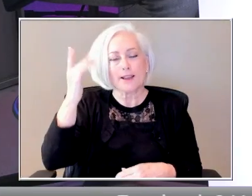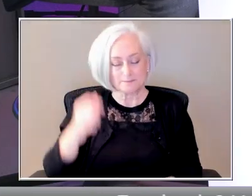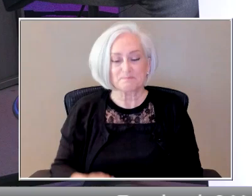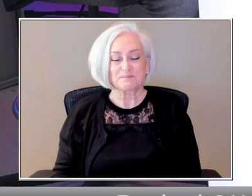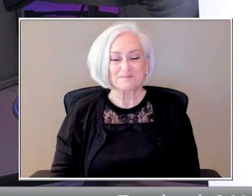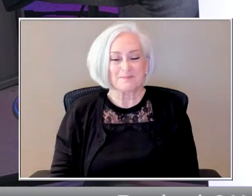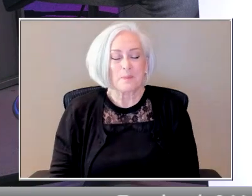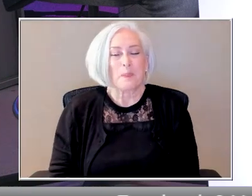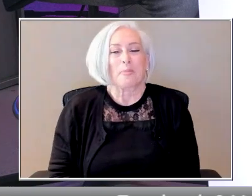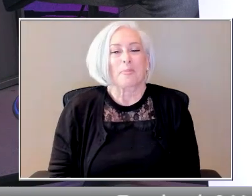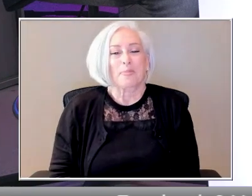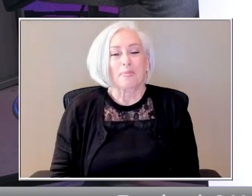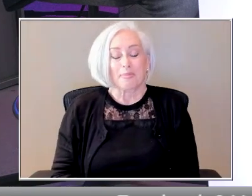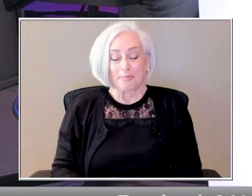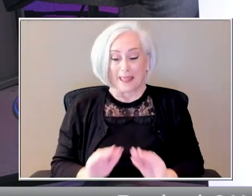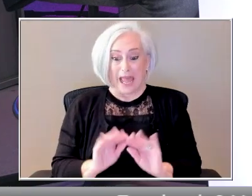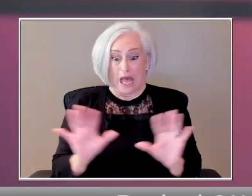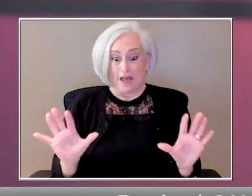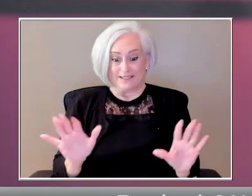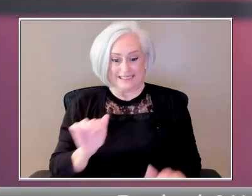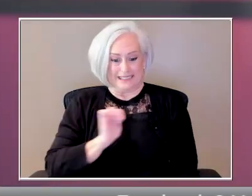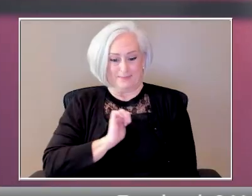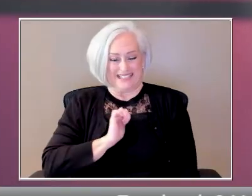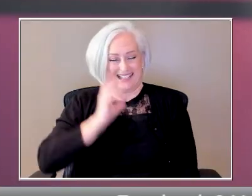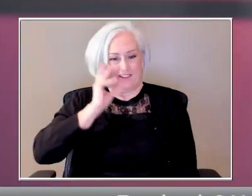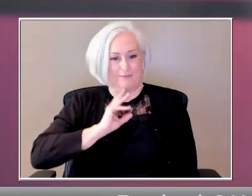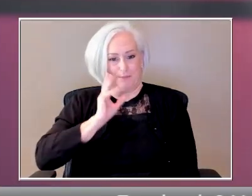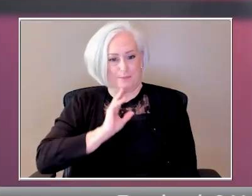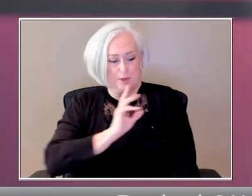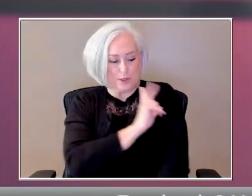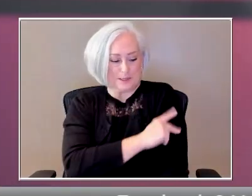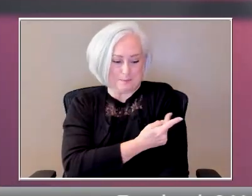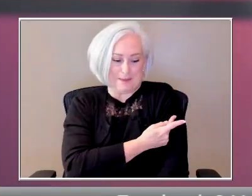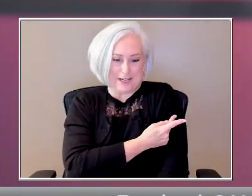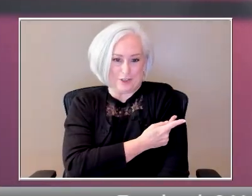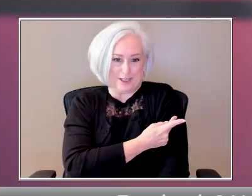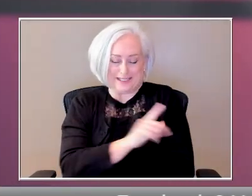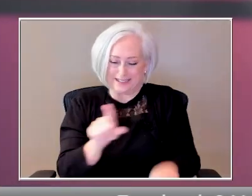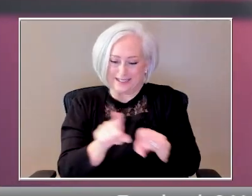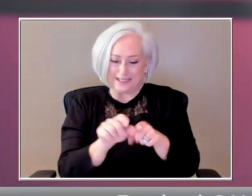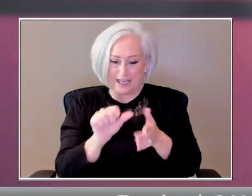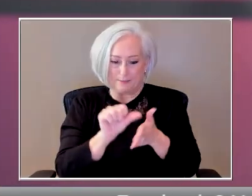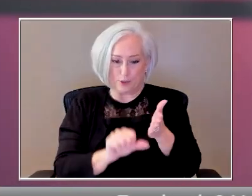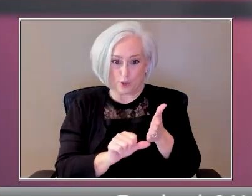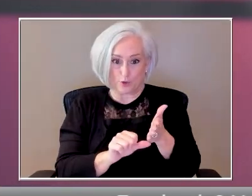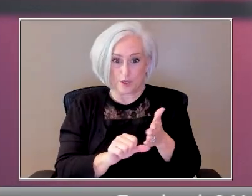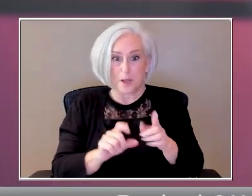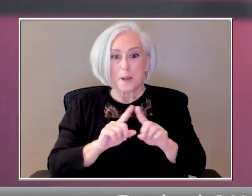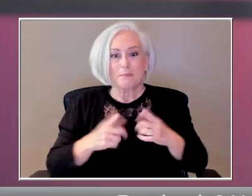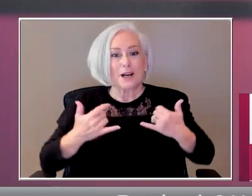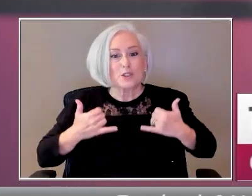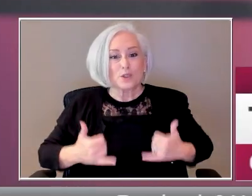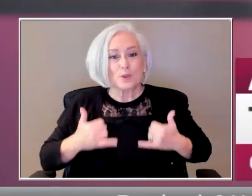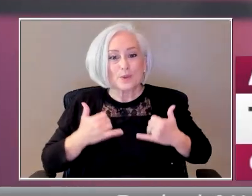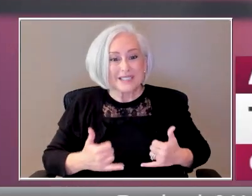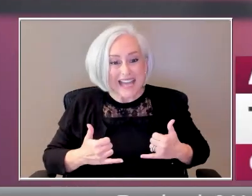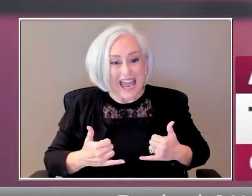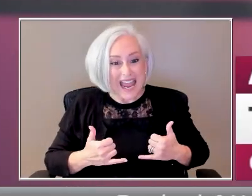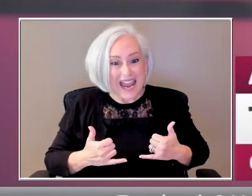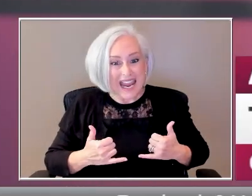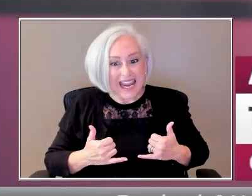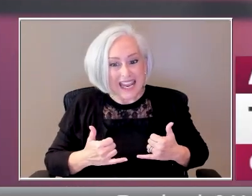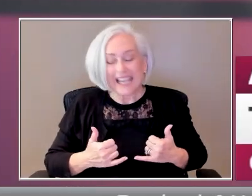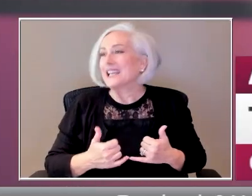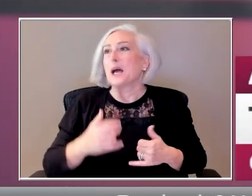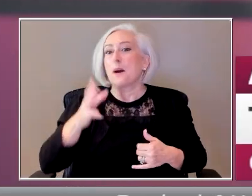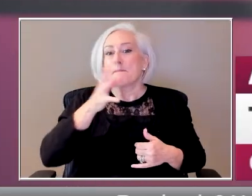I obviously have experience as a patient, but this morning I got experience as a parent because my youngest daughter had tubes put in,